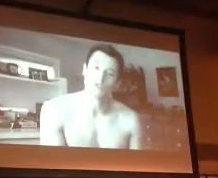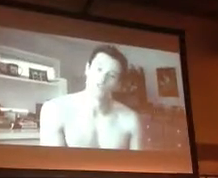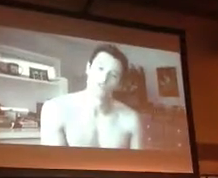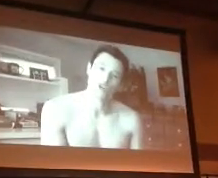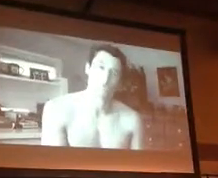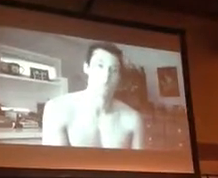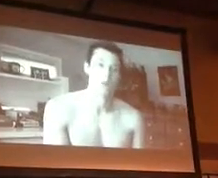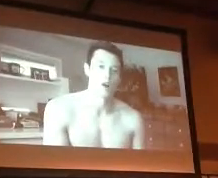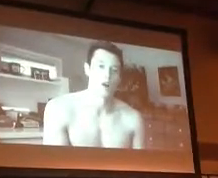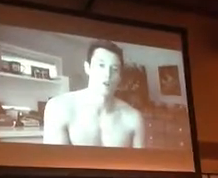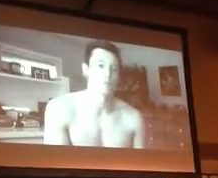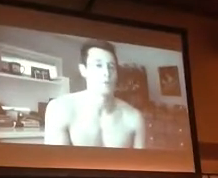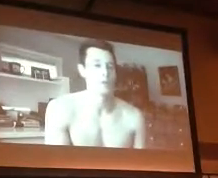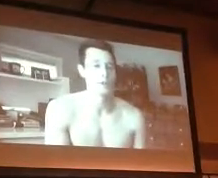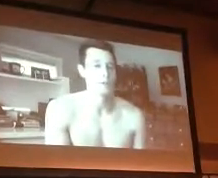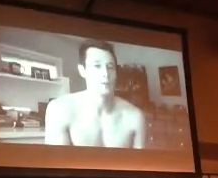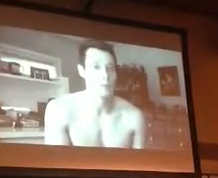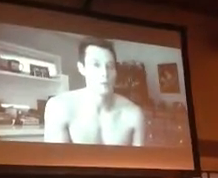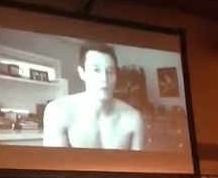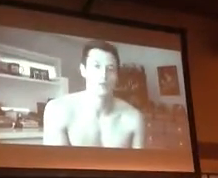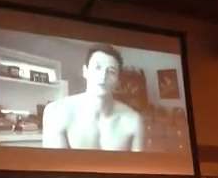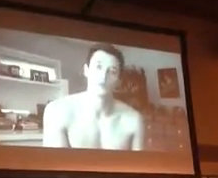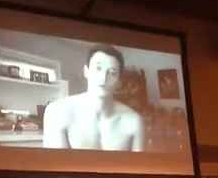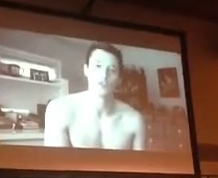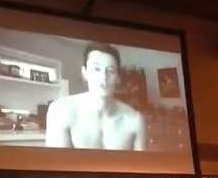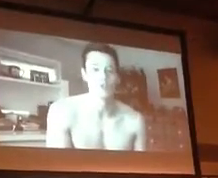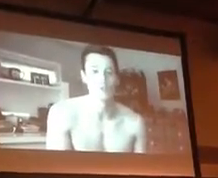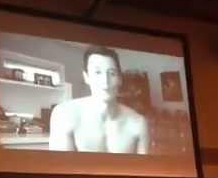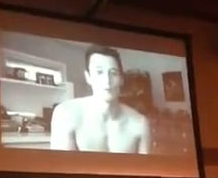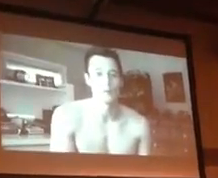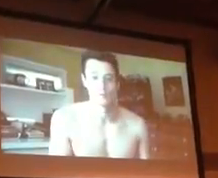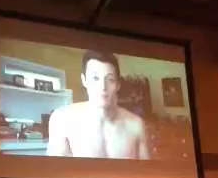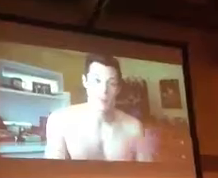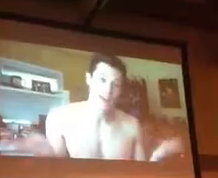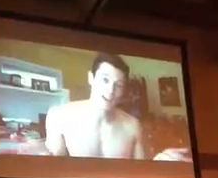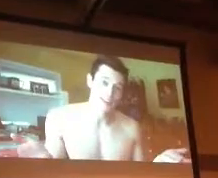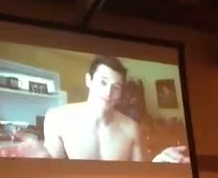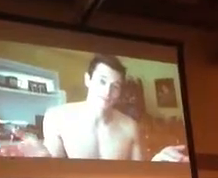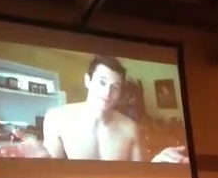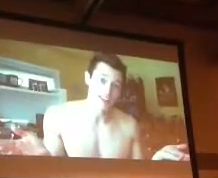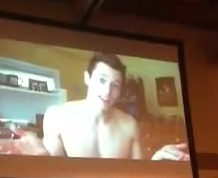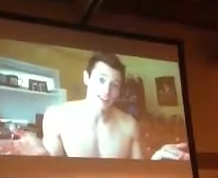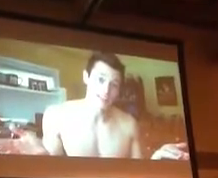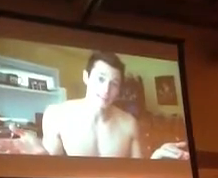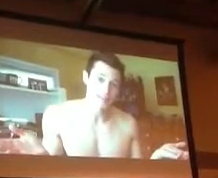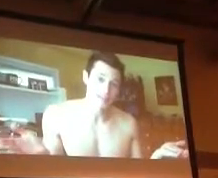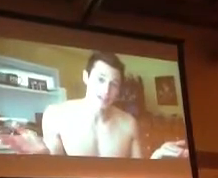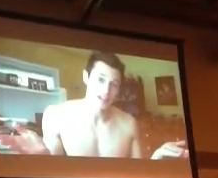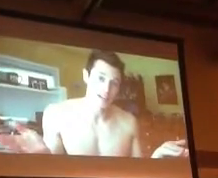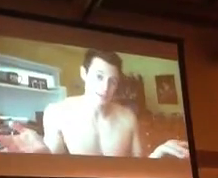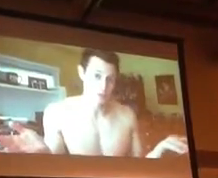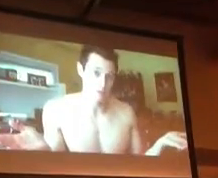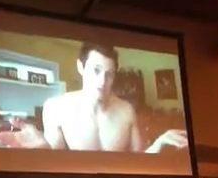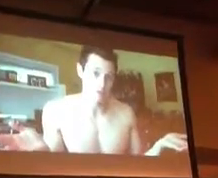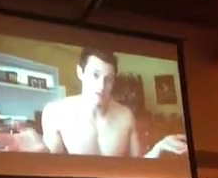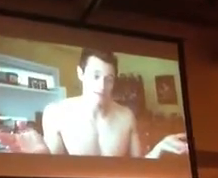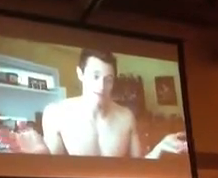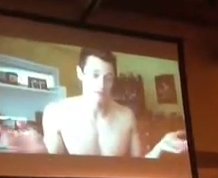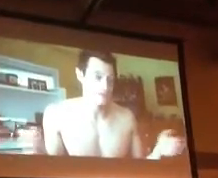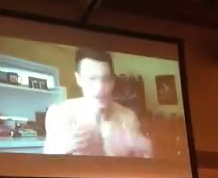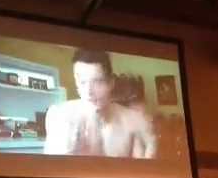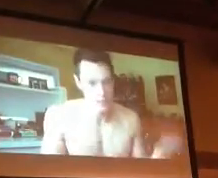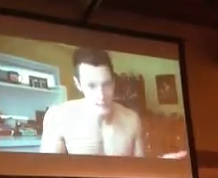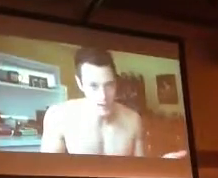in a relationship, bro? But like, who's the woman in your relationship? Hi, I like dick. And so does my